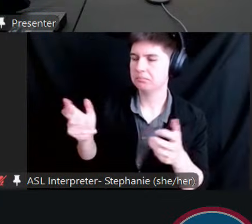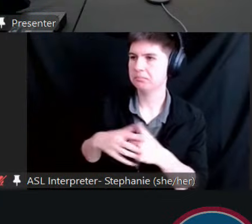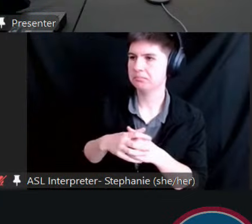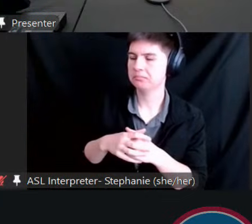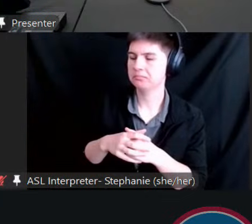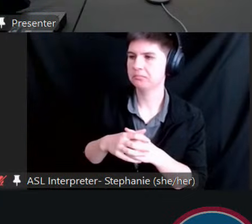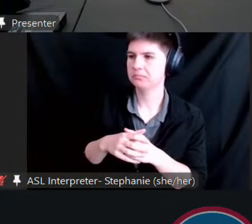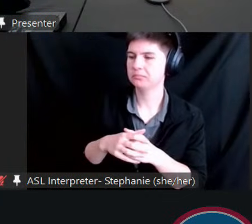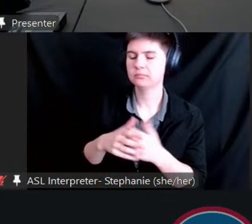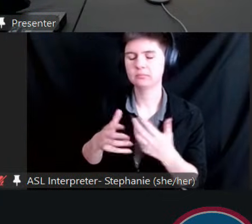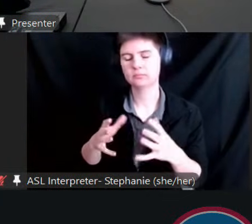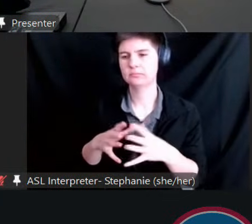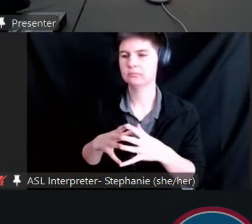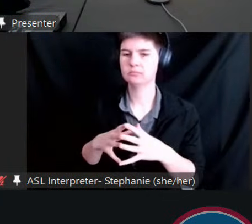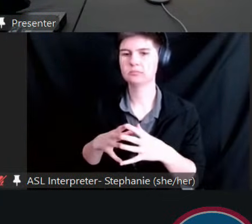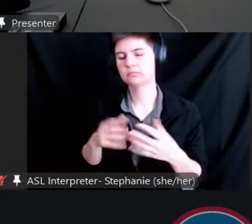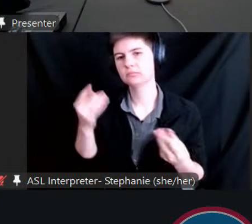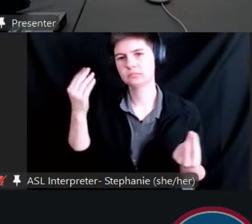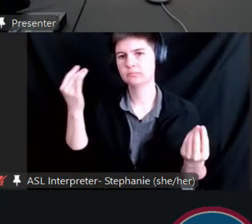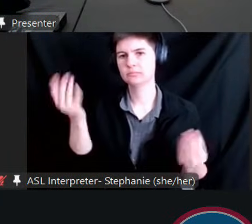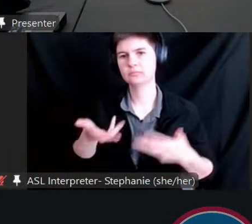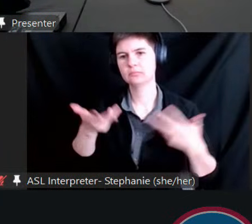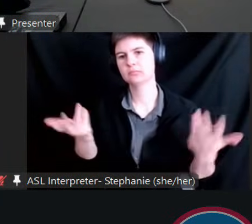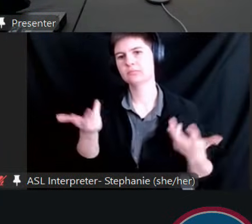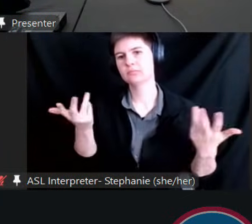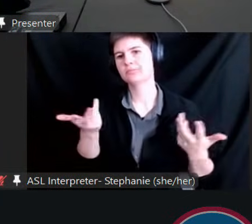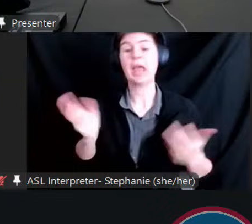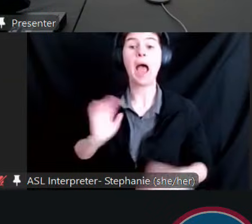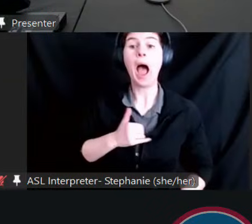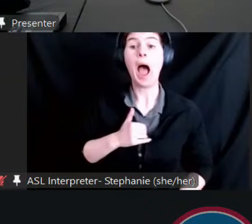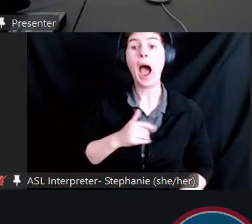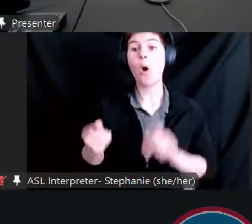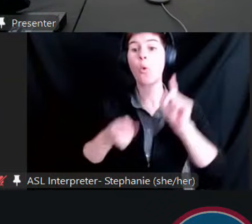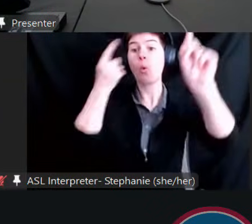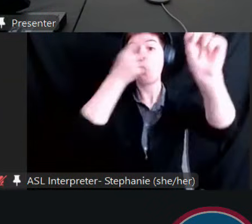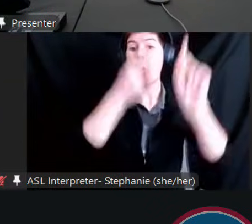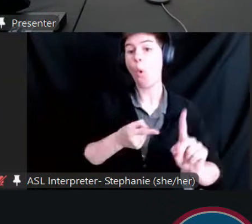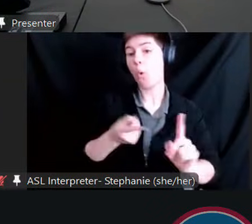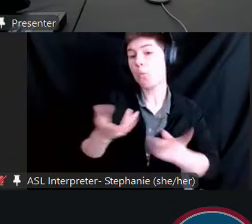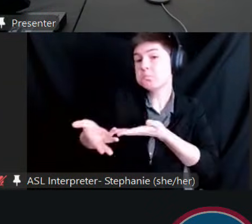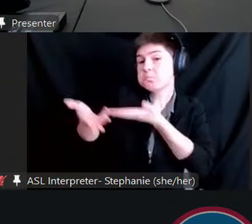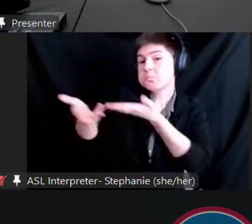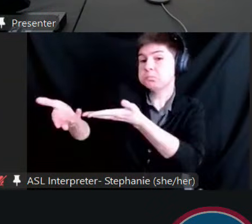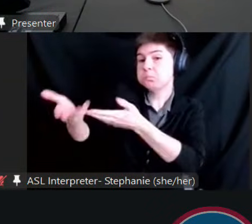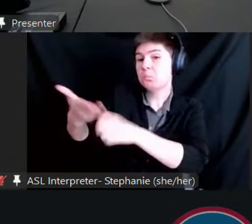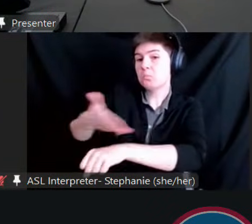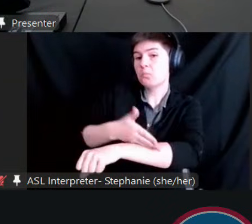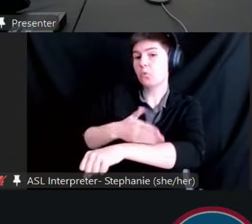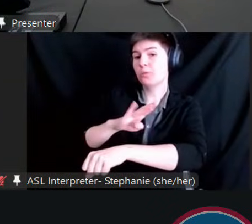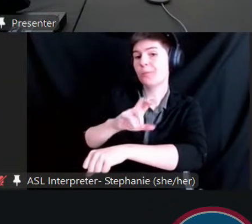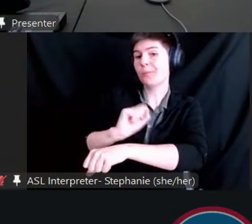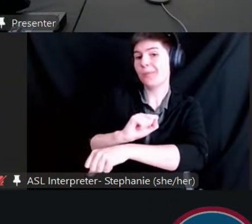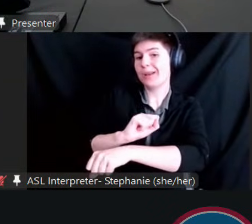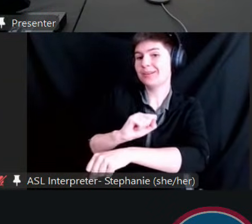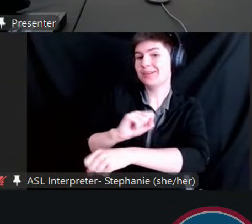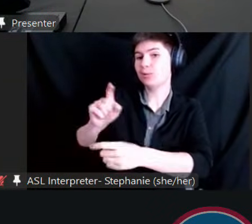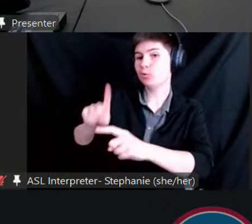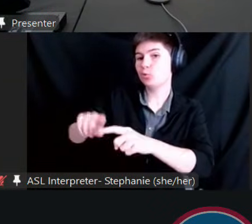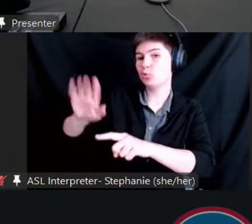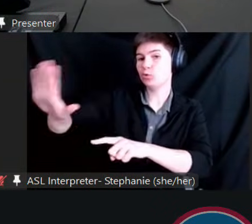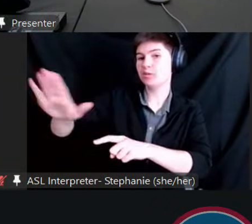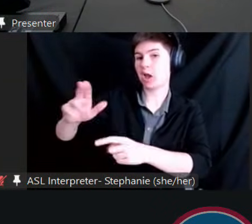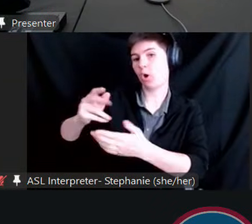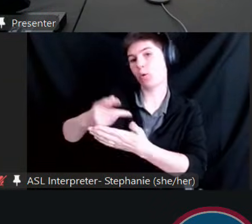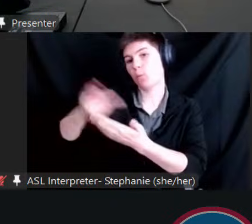get our work our agenda to improve buses, into their programming and plan.